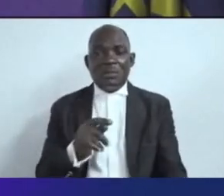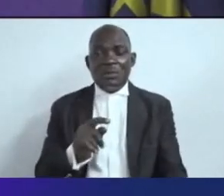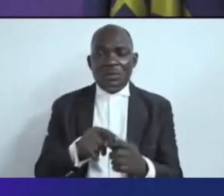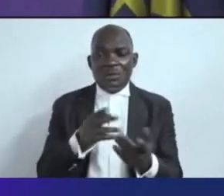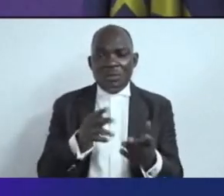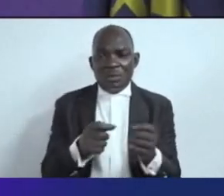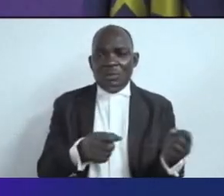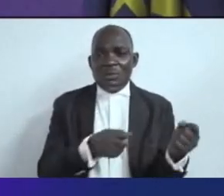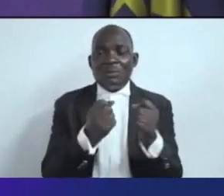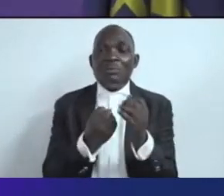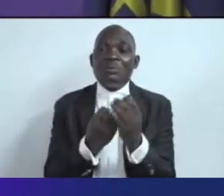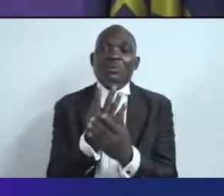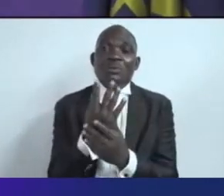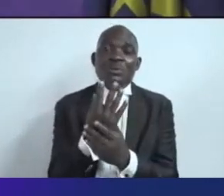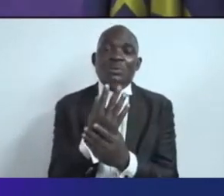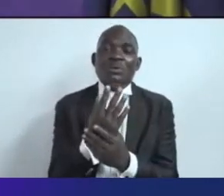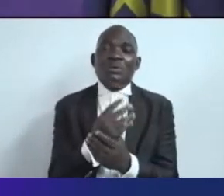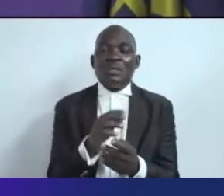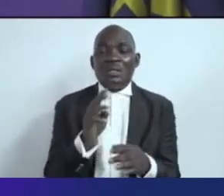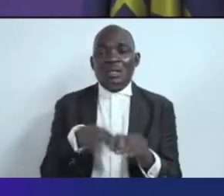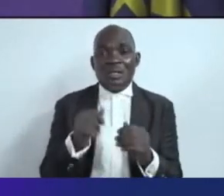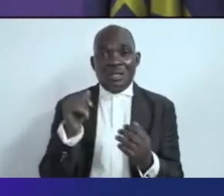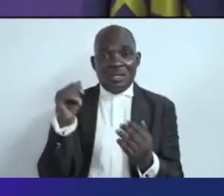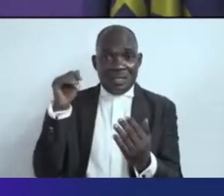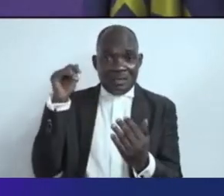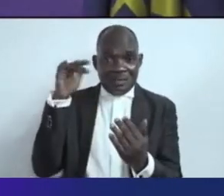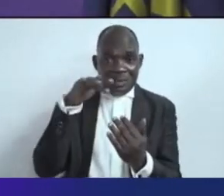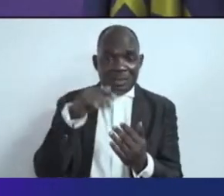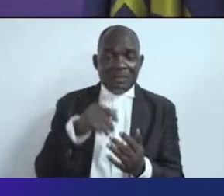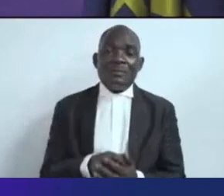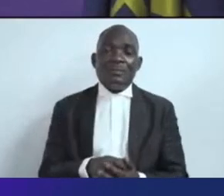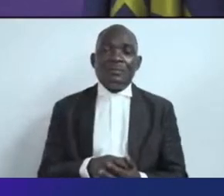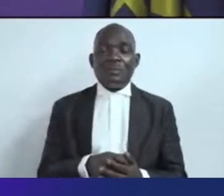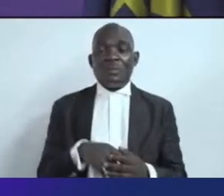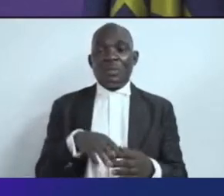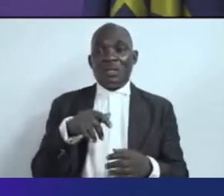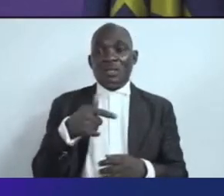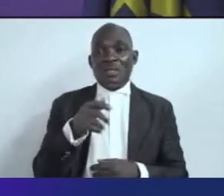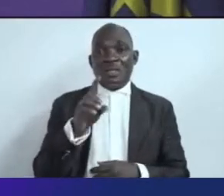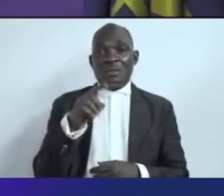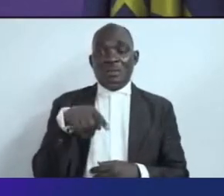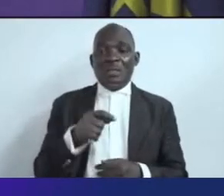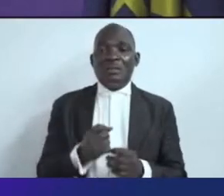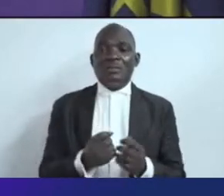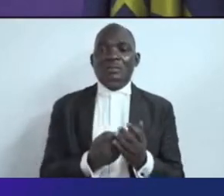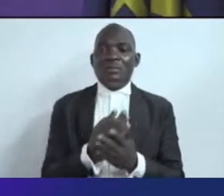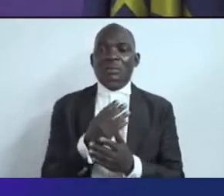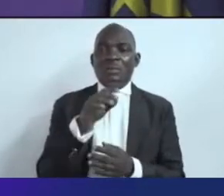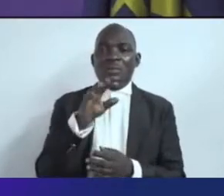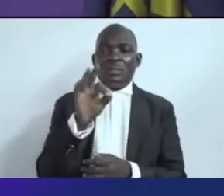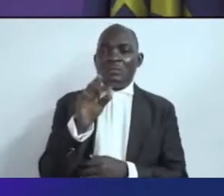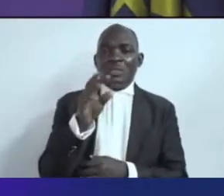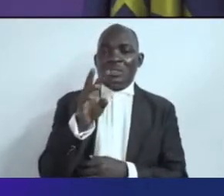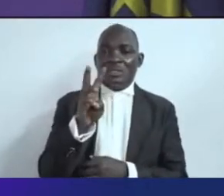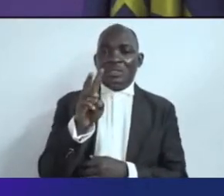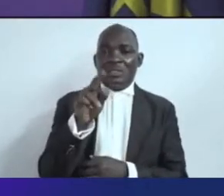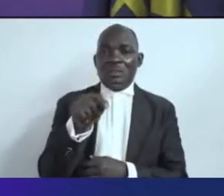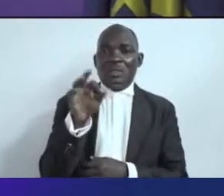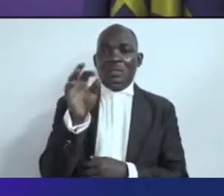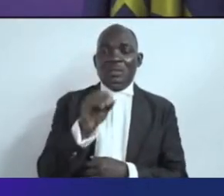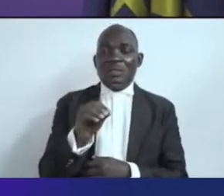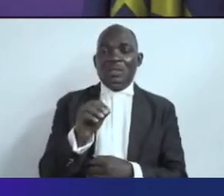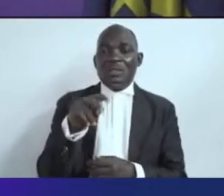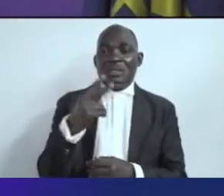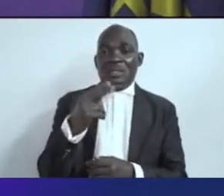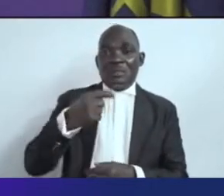a stronger growth outturn than expected. Real GDP grew by 6.9% in the